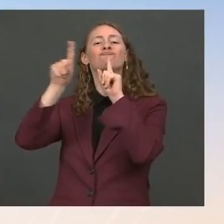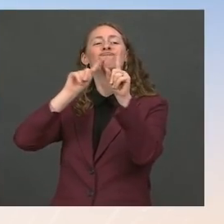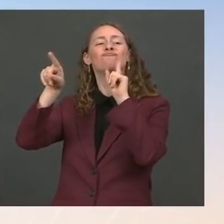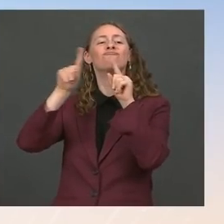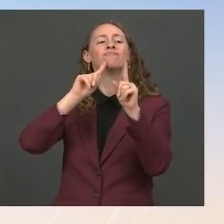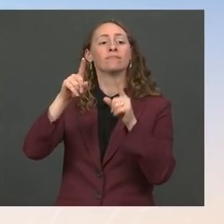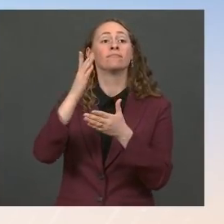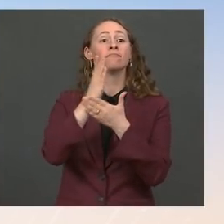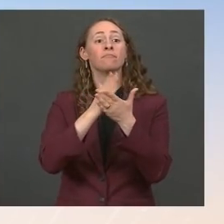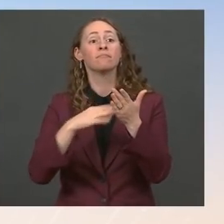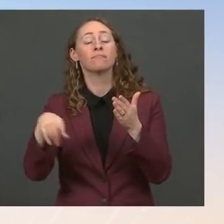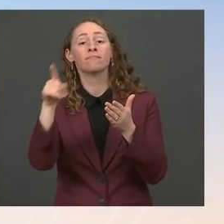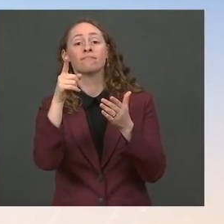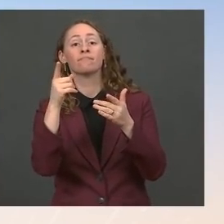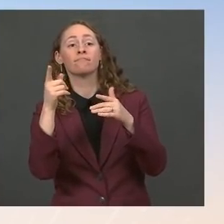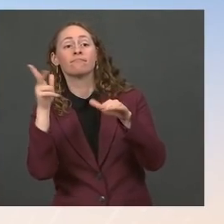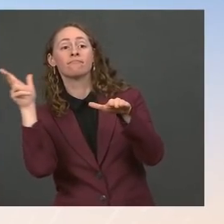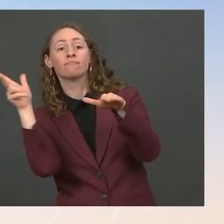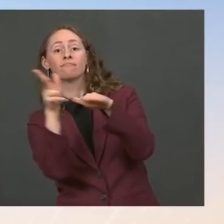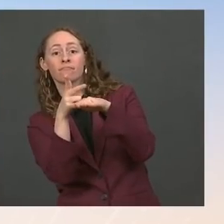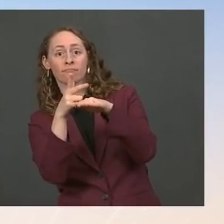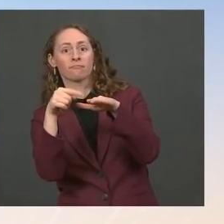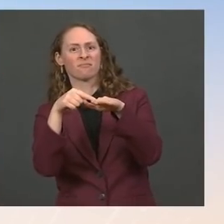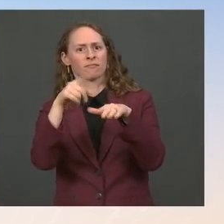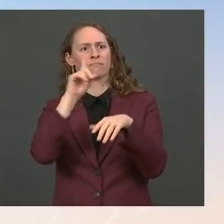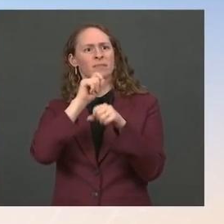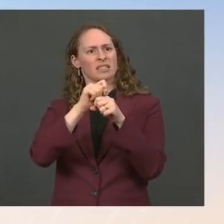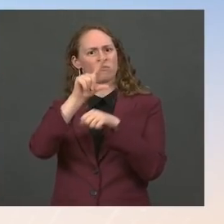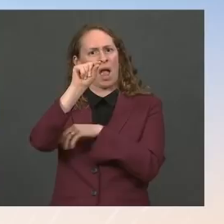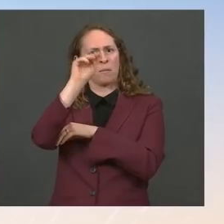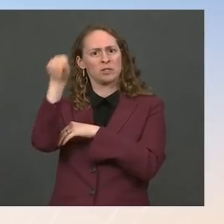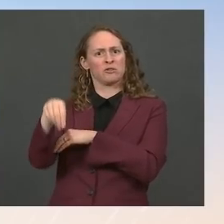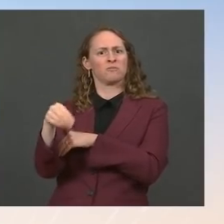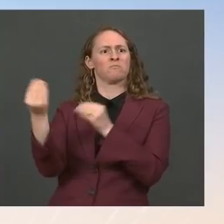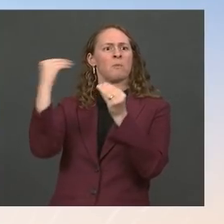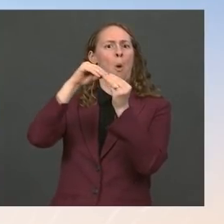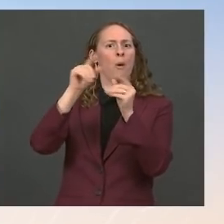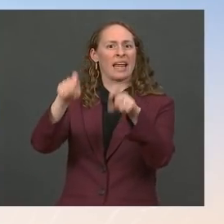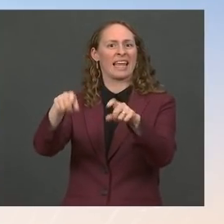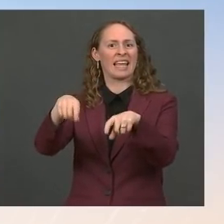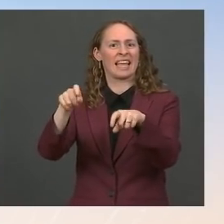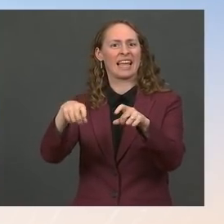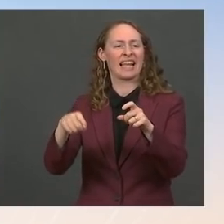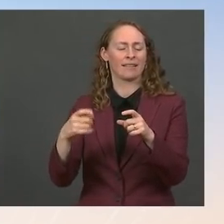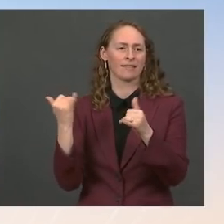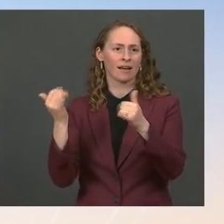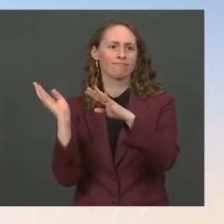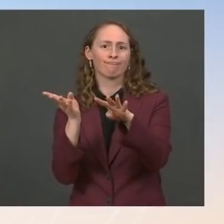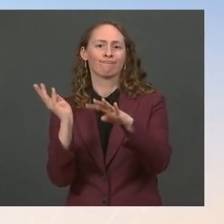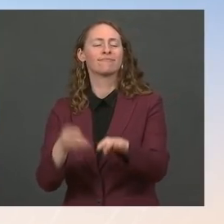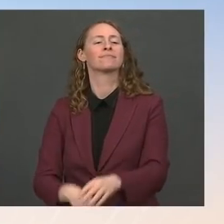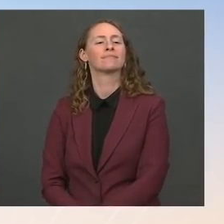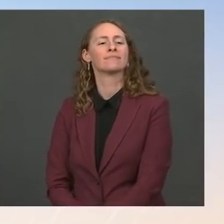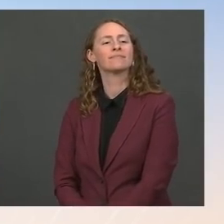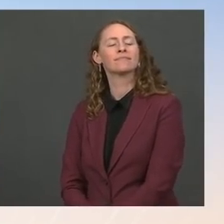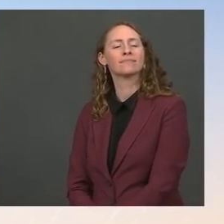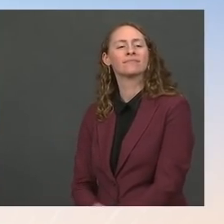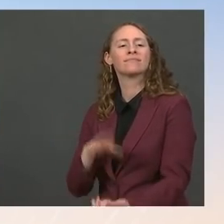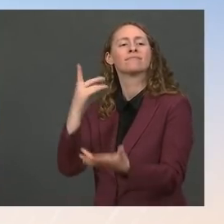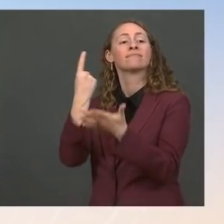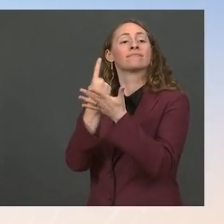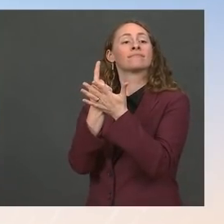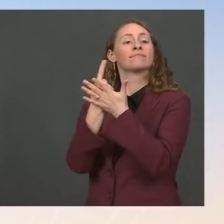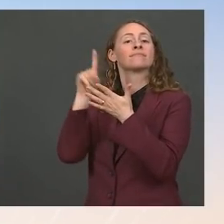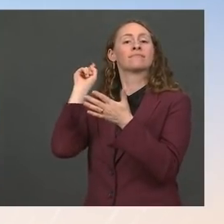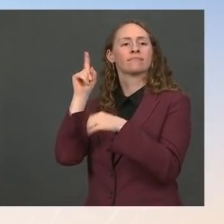20%, 30% increased volume as a result of that. The president had said in his remarks last week that if federal support is needed, he would direct